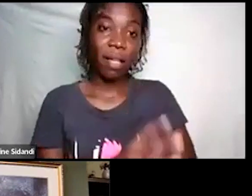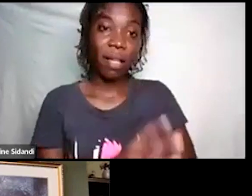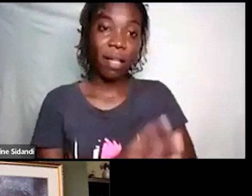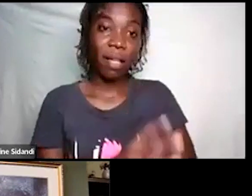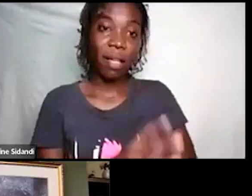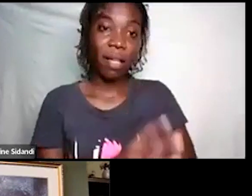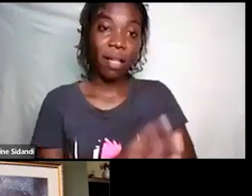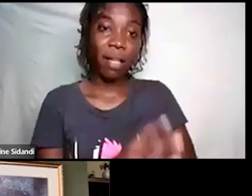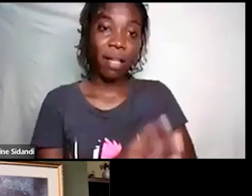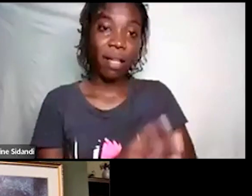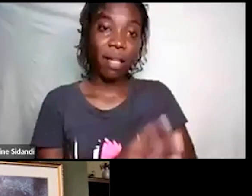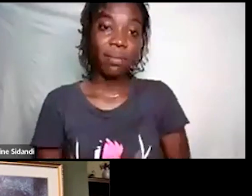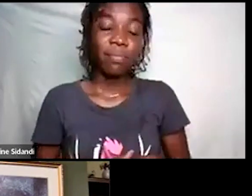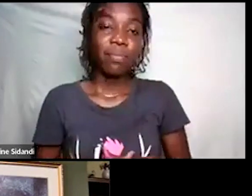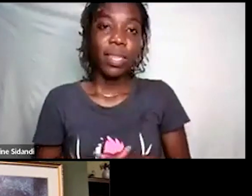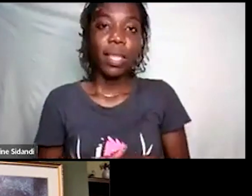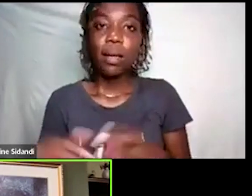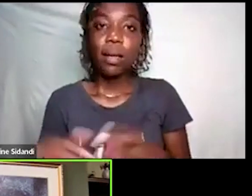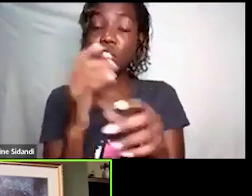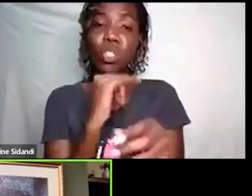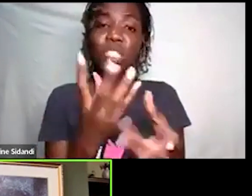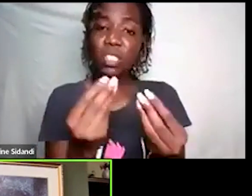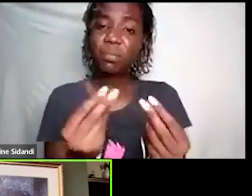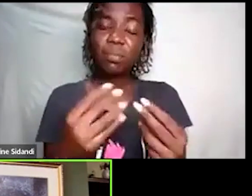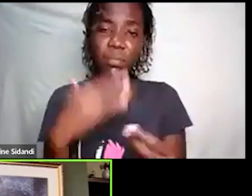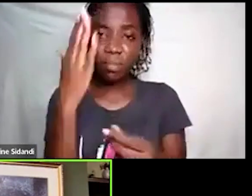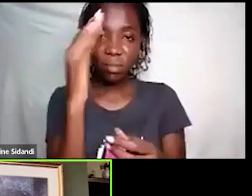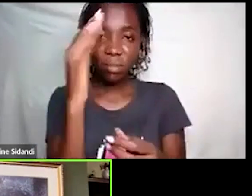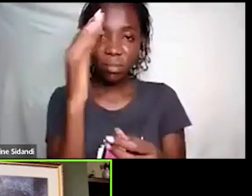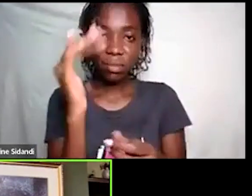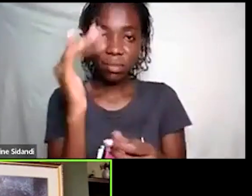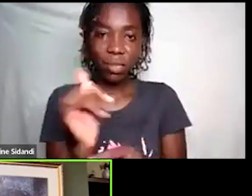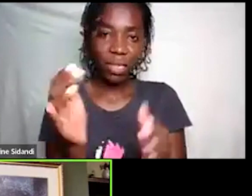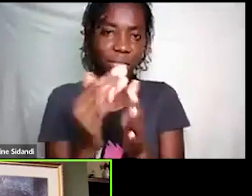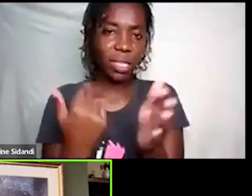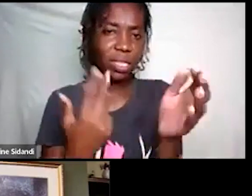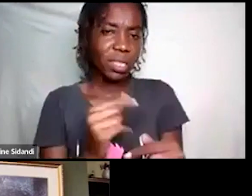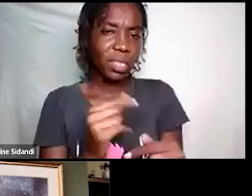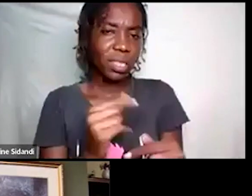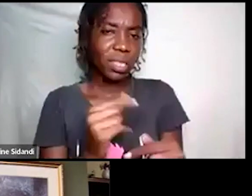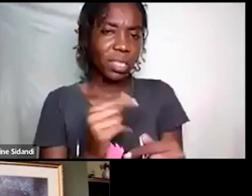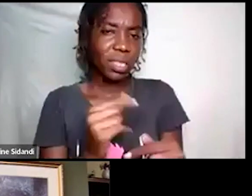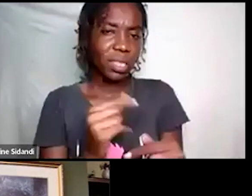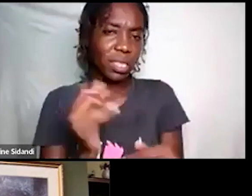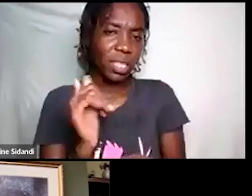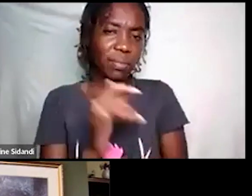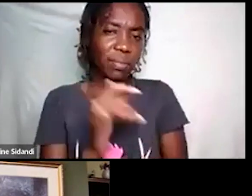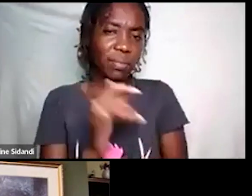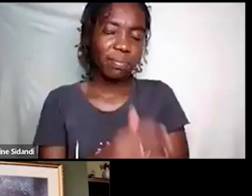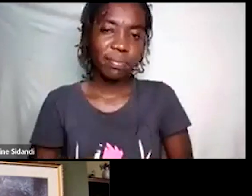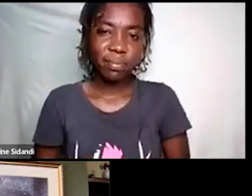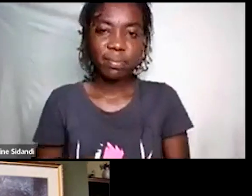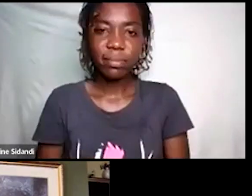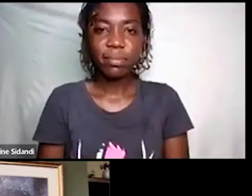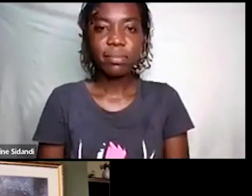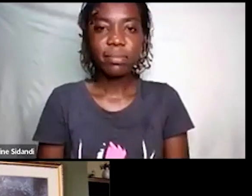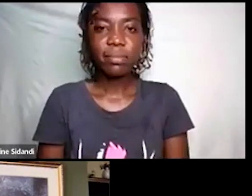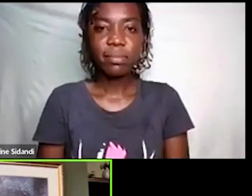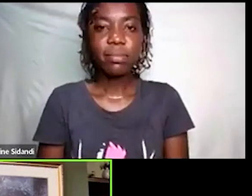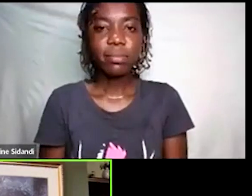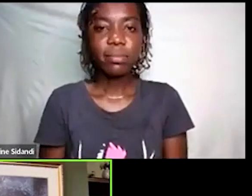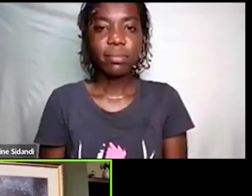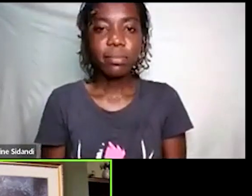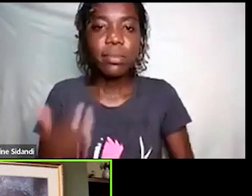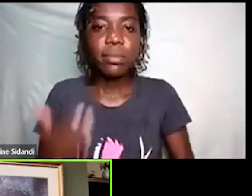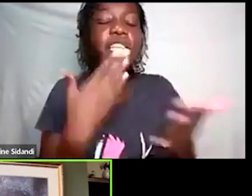two, and they're quite draining. They're really draining. Yeah. Thank you for letting me share that. You're welcome. Yeah, thank you for I that. believe you're